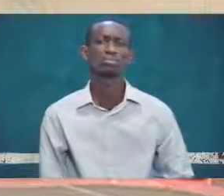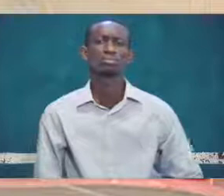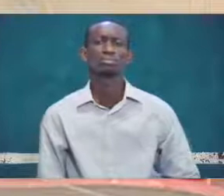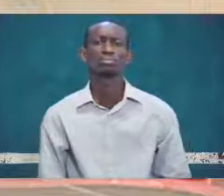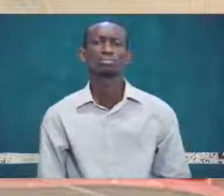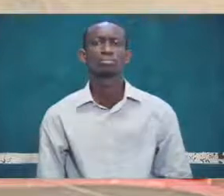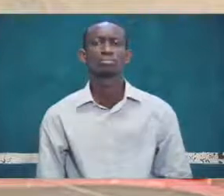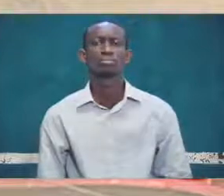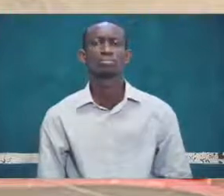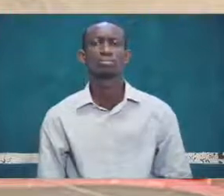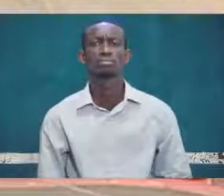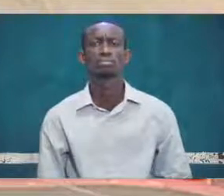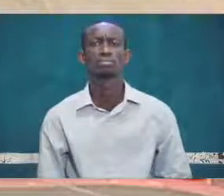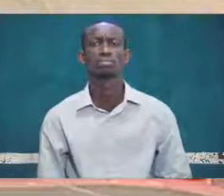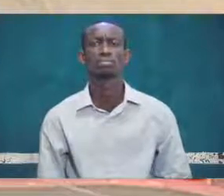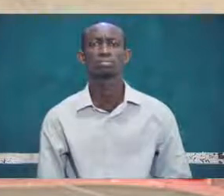proportionality.